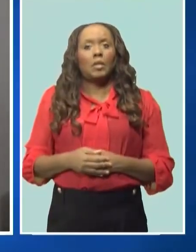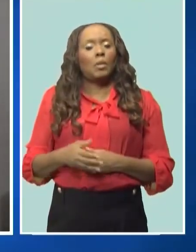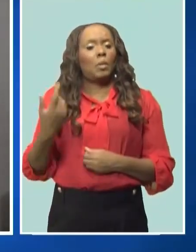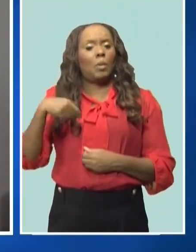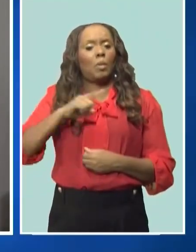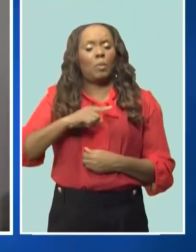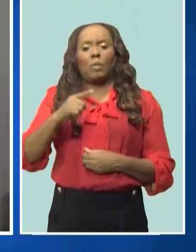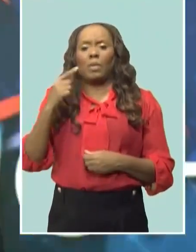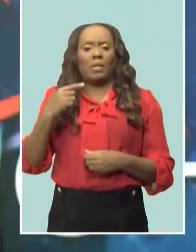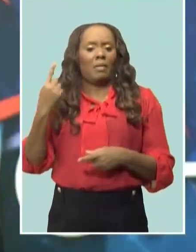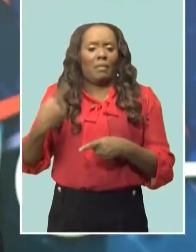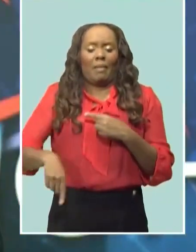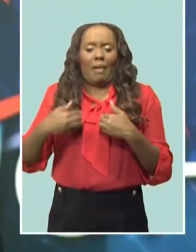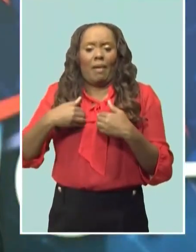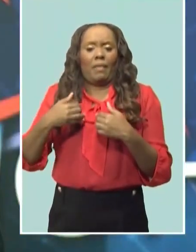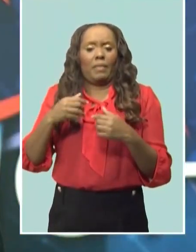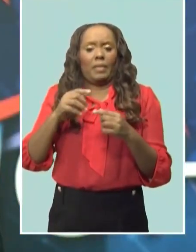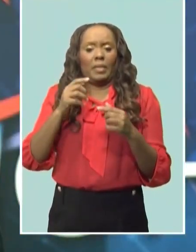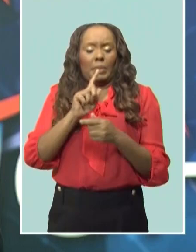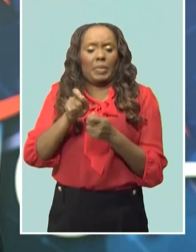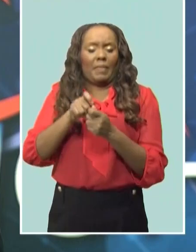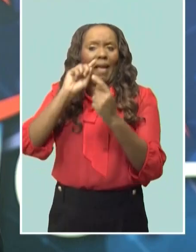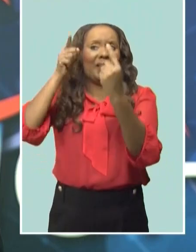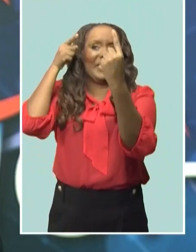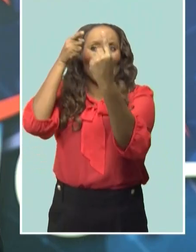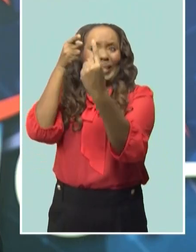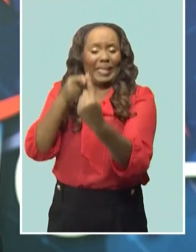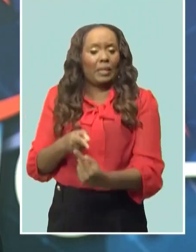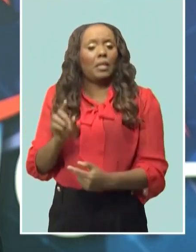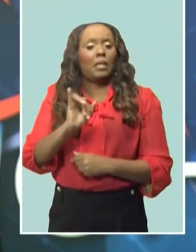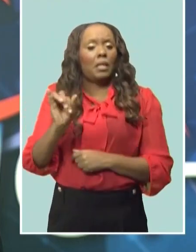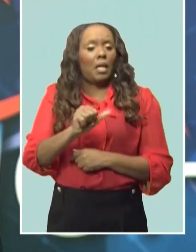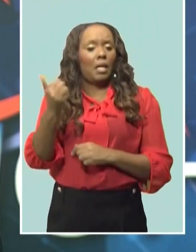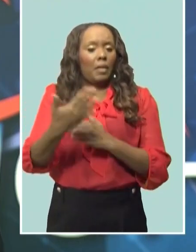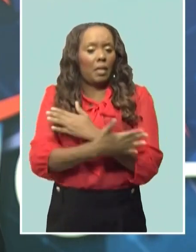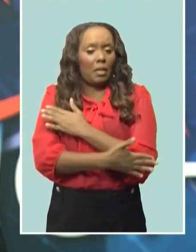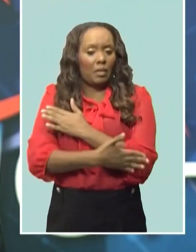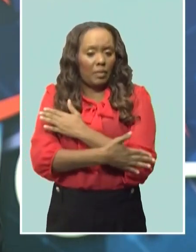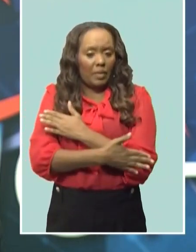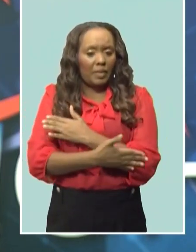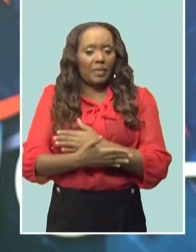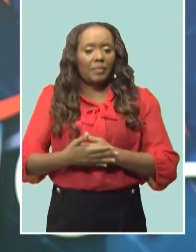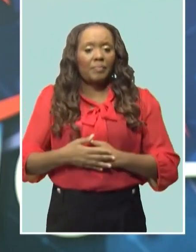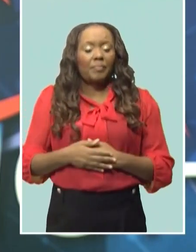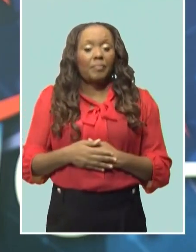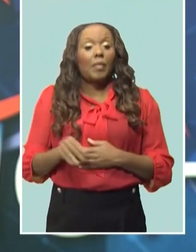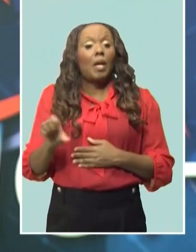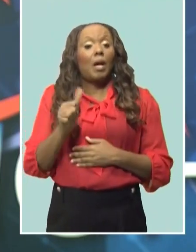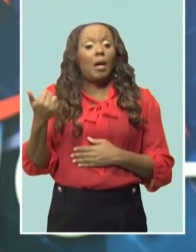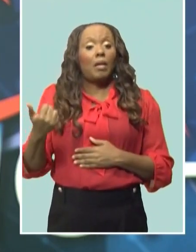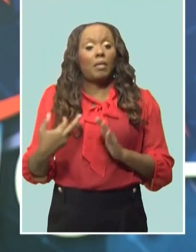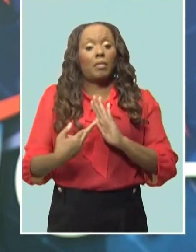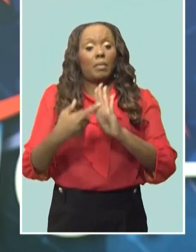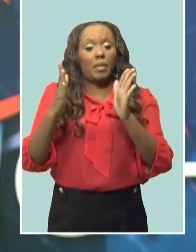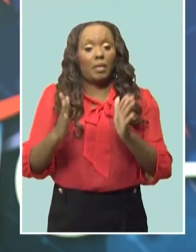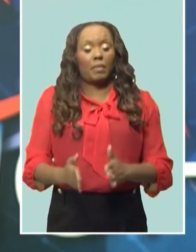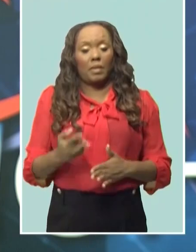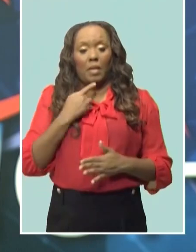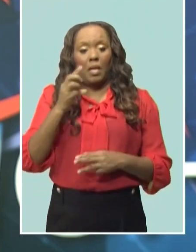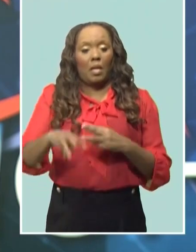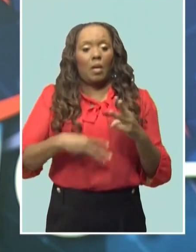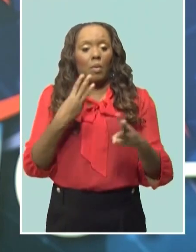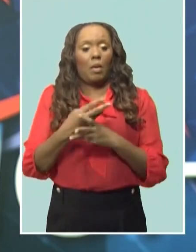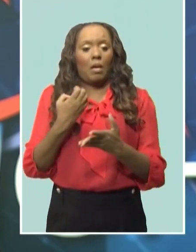aspirations. Secretary General of the UN Trade and Development, Rebecca Greenspan, reminded that the global economy is very